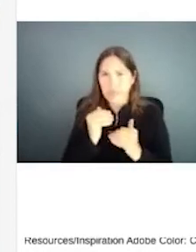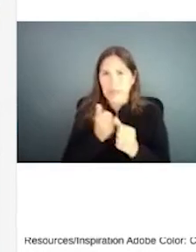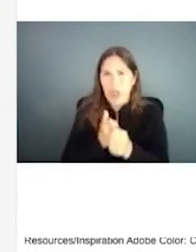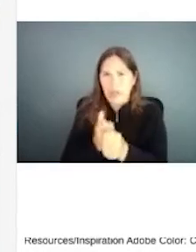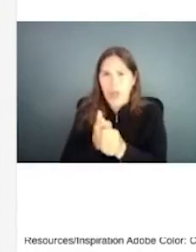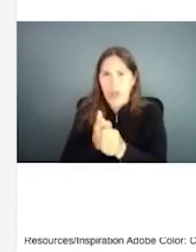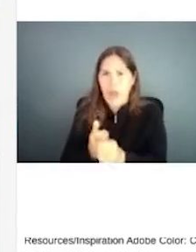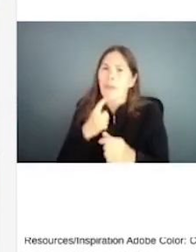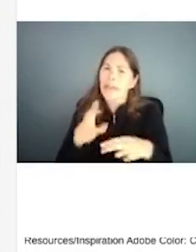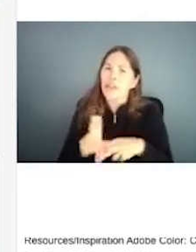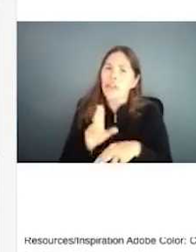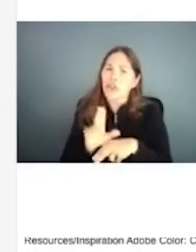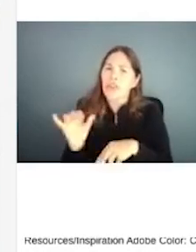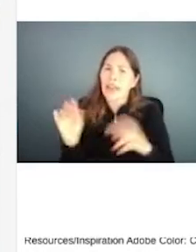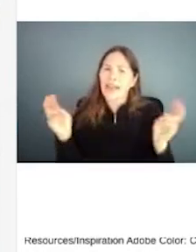as a guide.